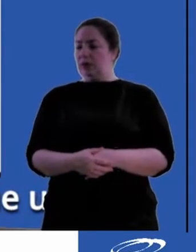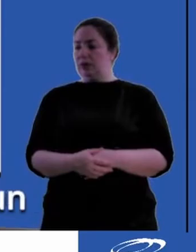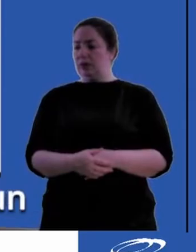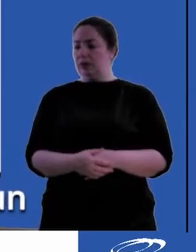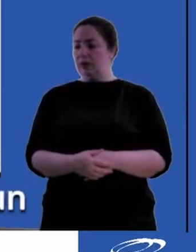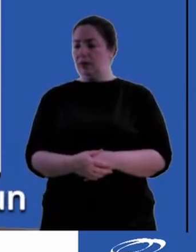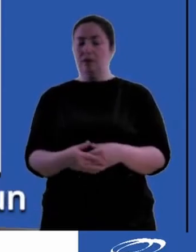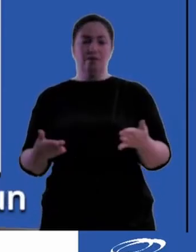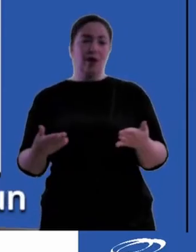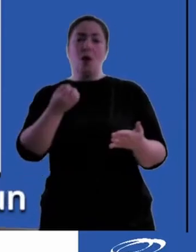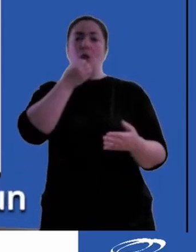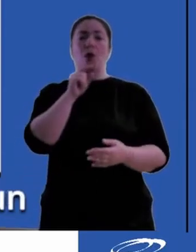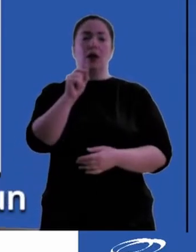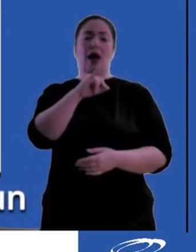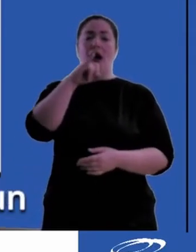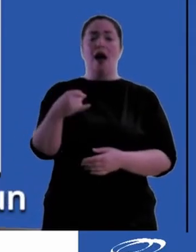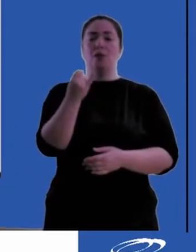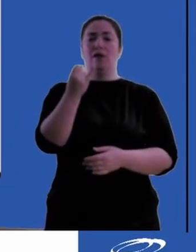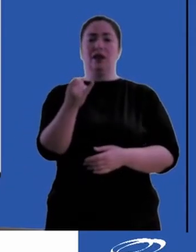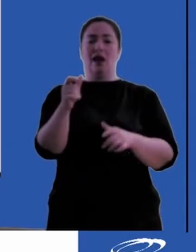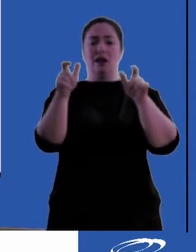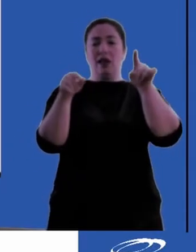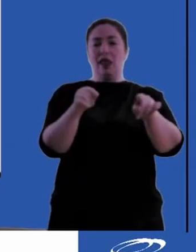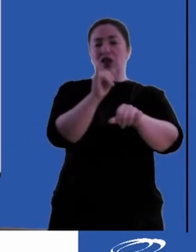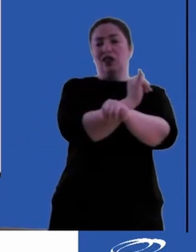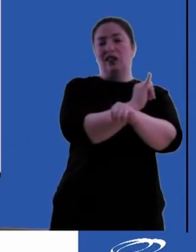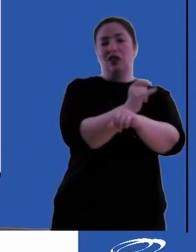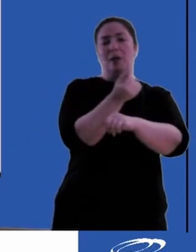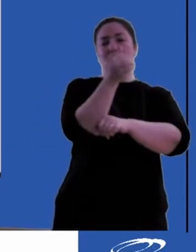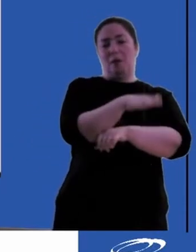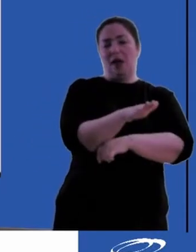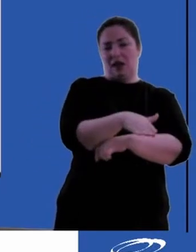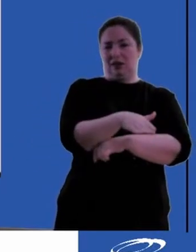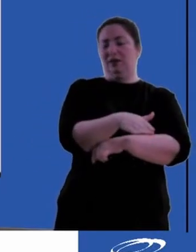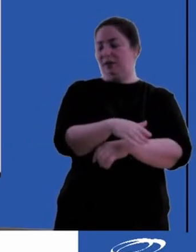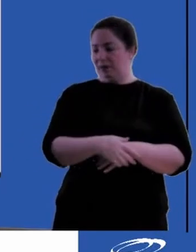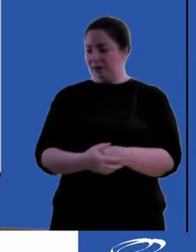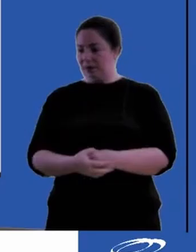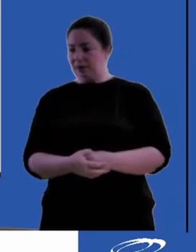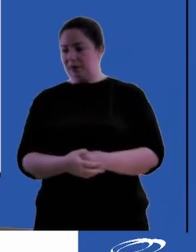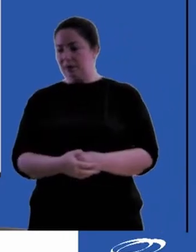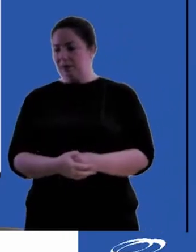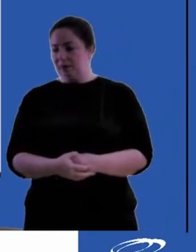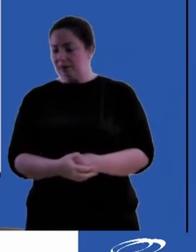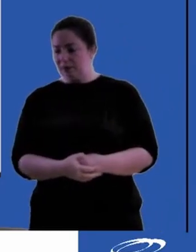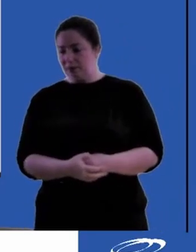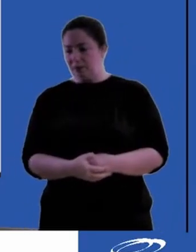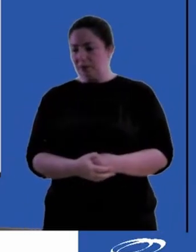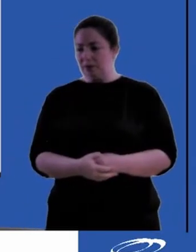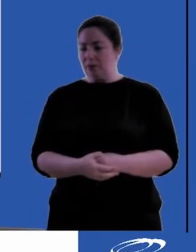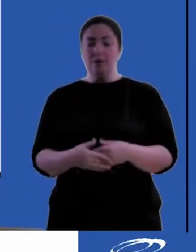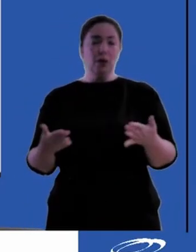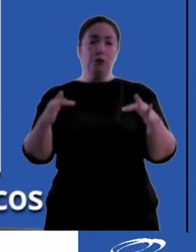Certainly less expensive than a shotgun metagenomic sequencing-based approach. So I'm going to wrap up here. I have several